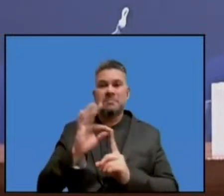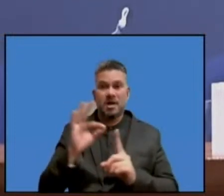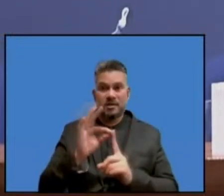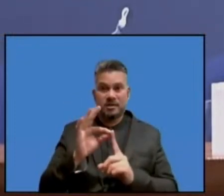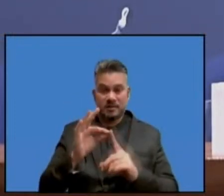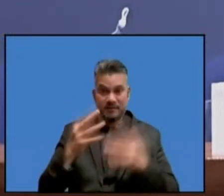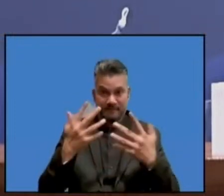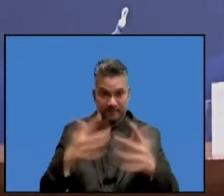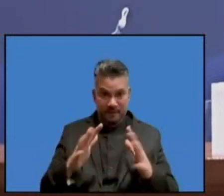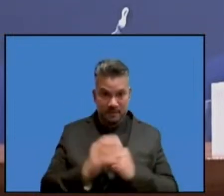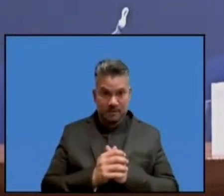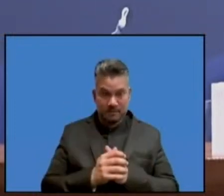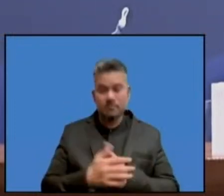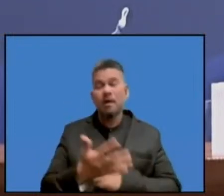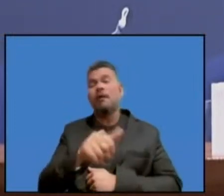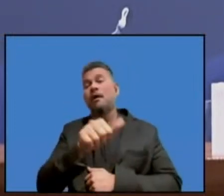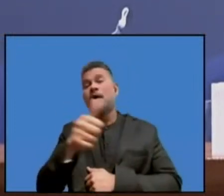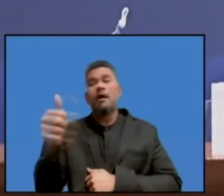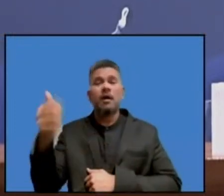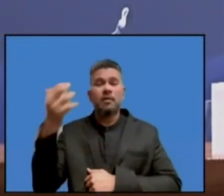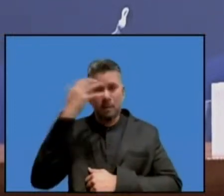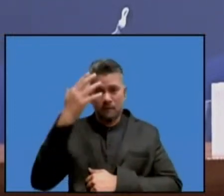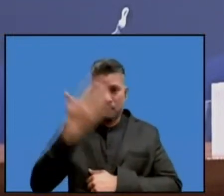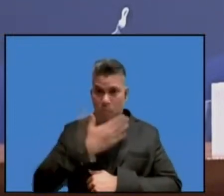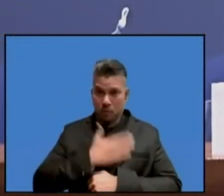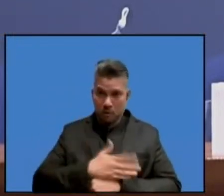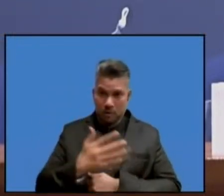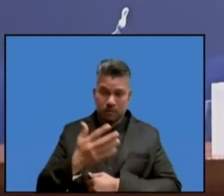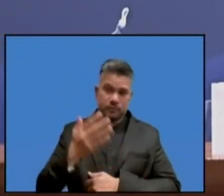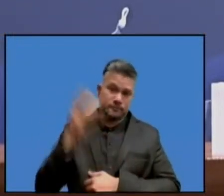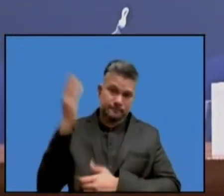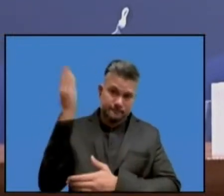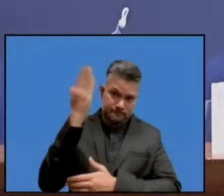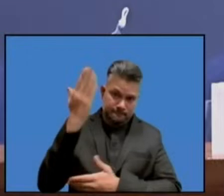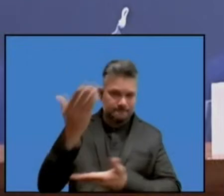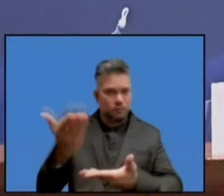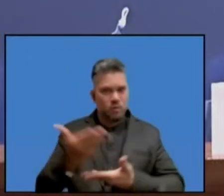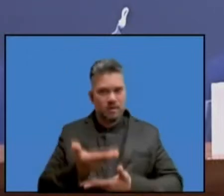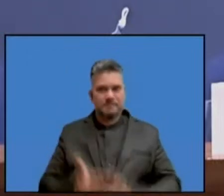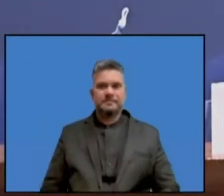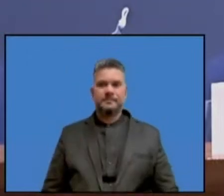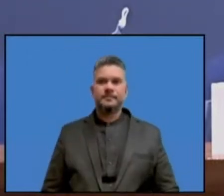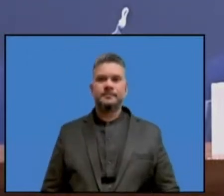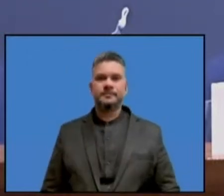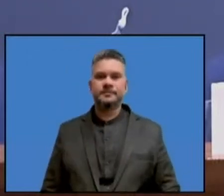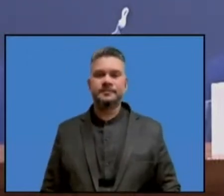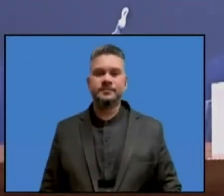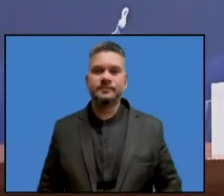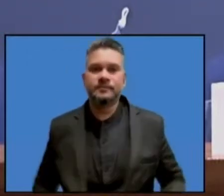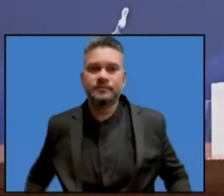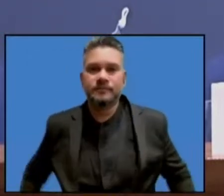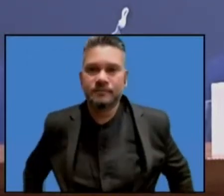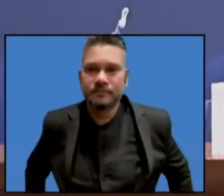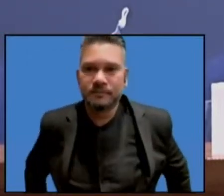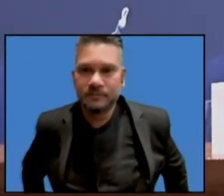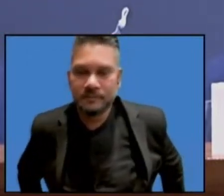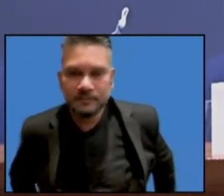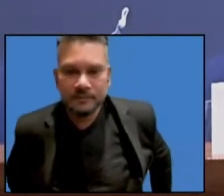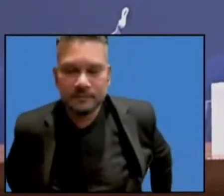other government who want to have the statement. Please, Pakistan. Thank you,